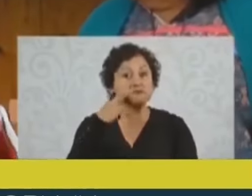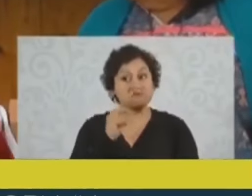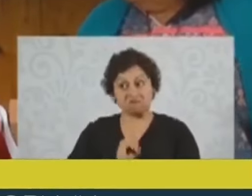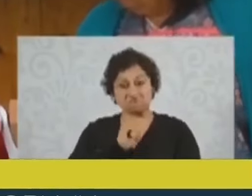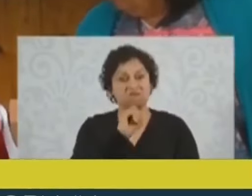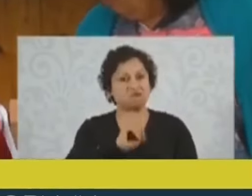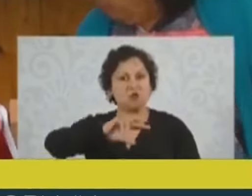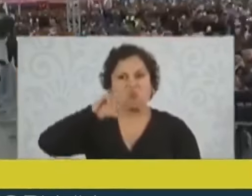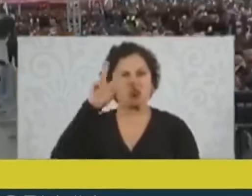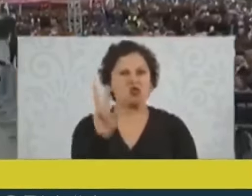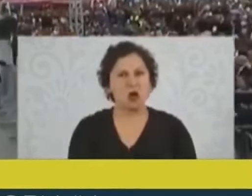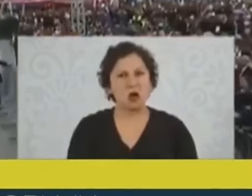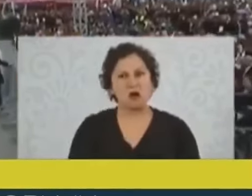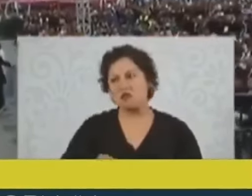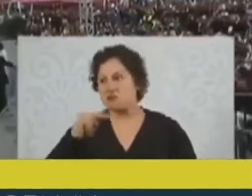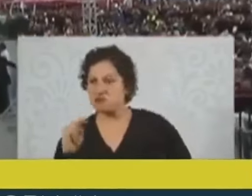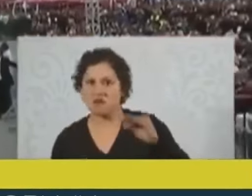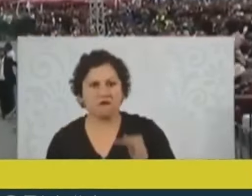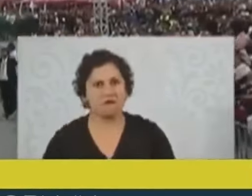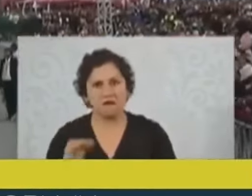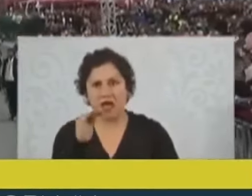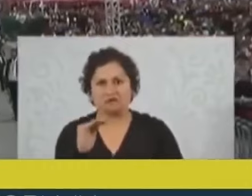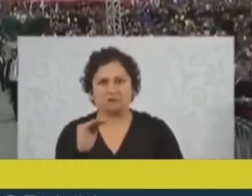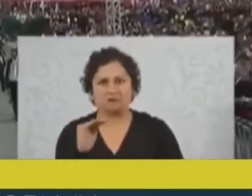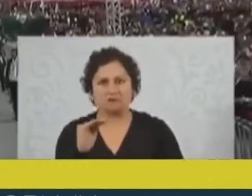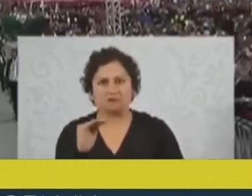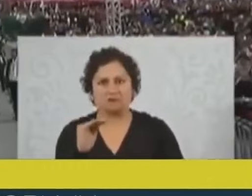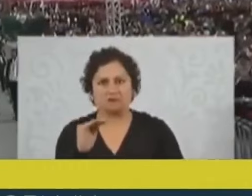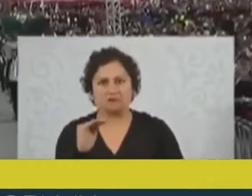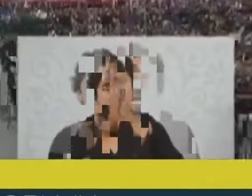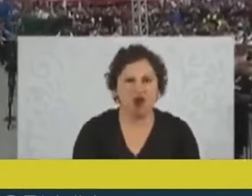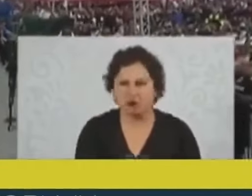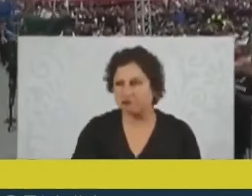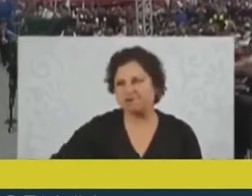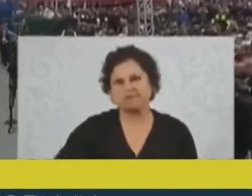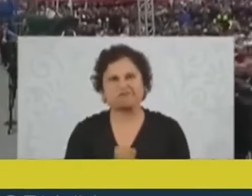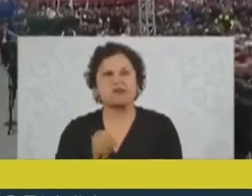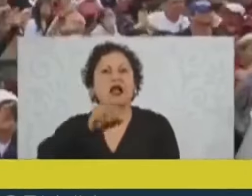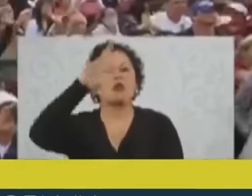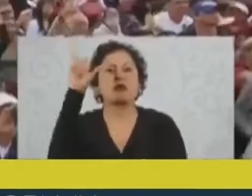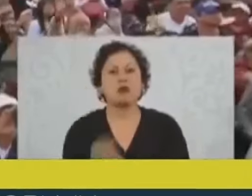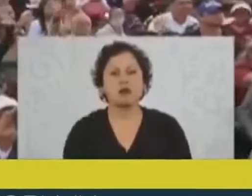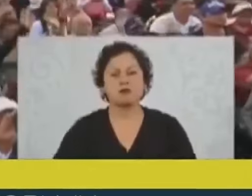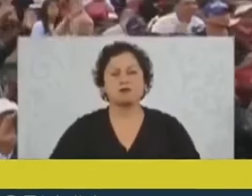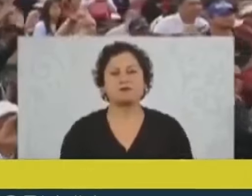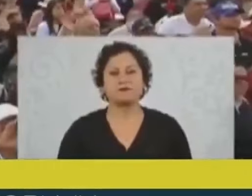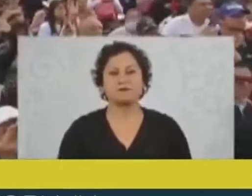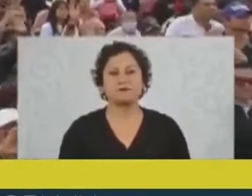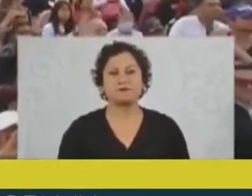We won't tolerate racism, classism, and chauvinism.